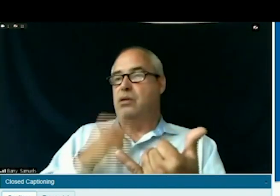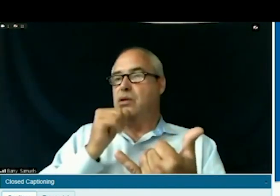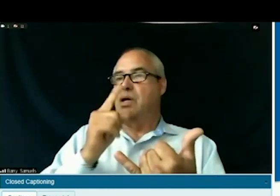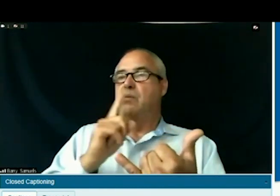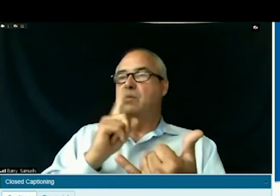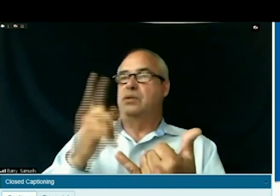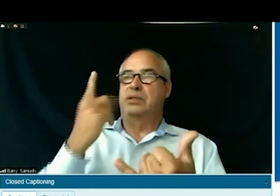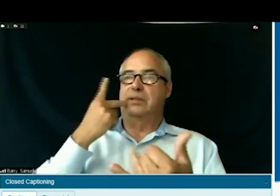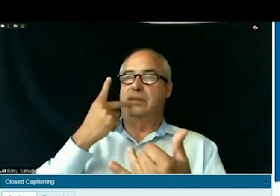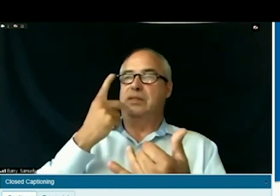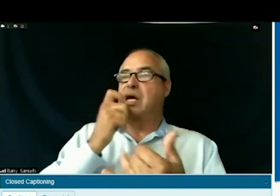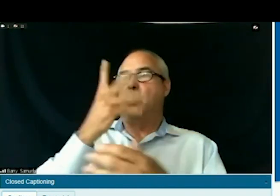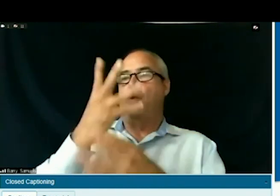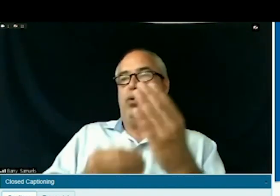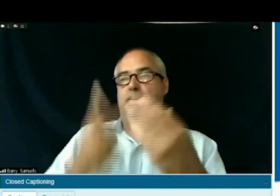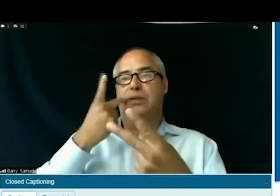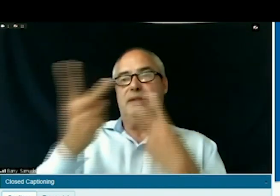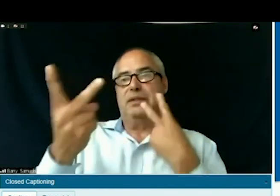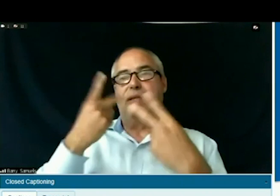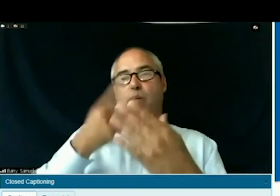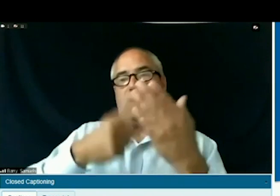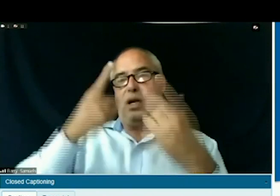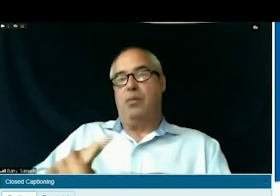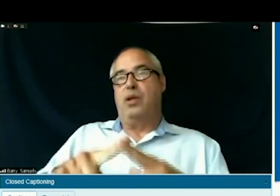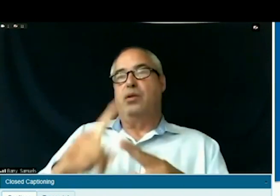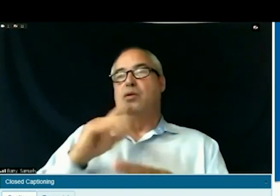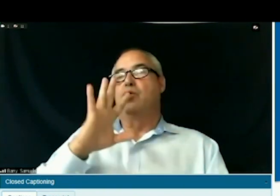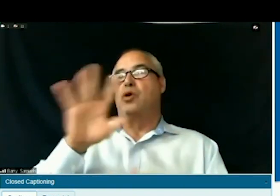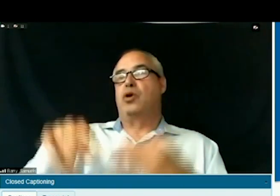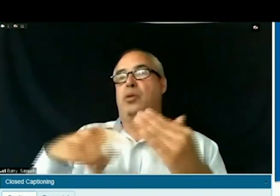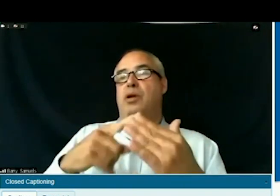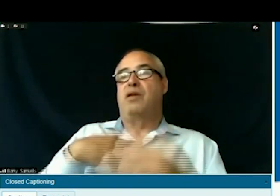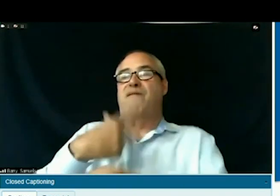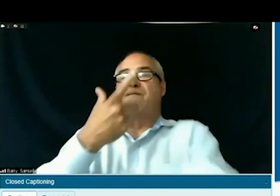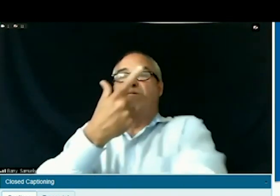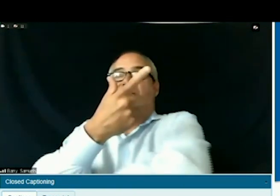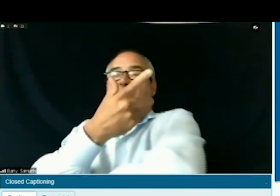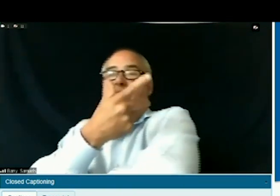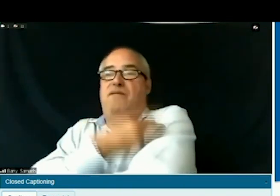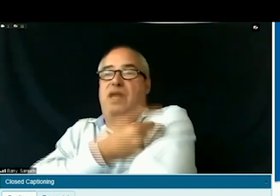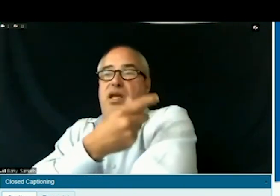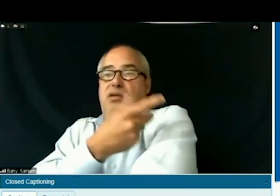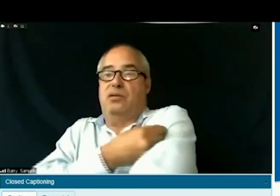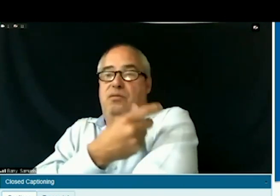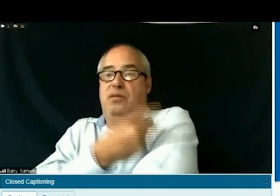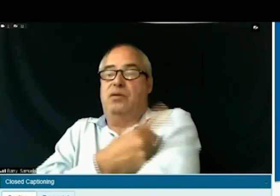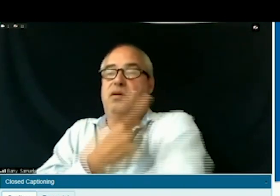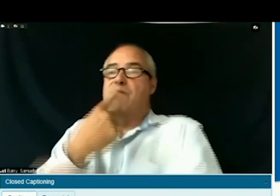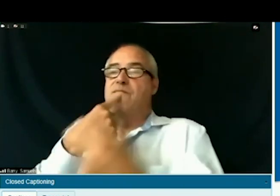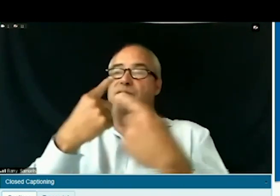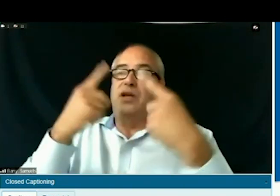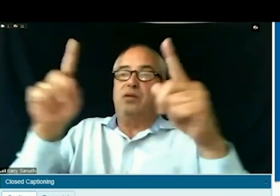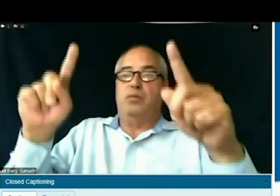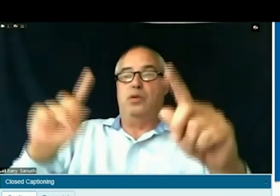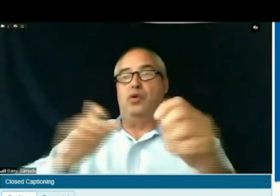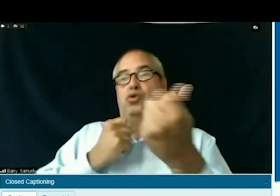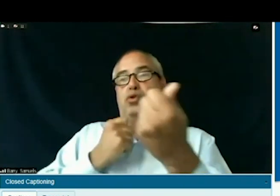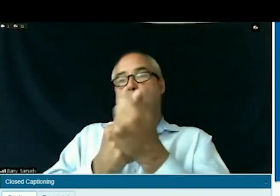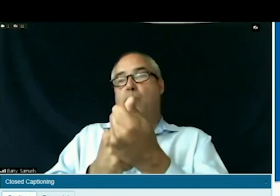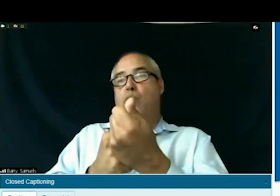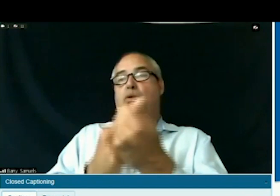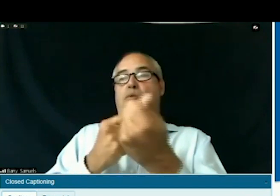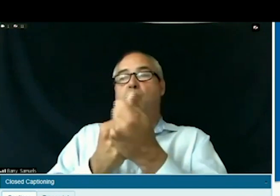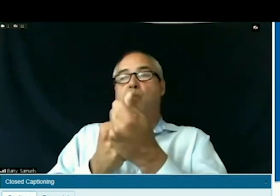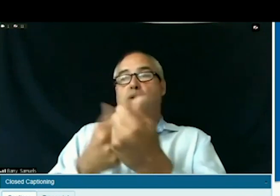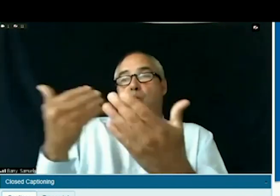what's happened. We'll also talk a little bit about vaccine hesitancy, vaccine advocacy, supporting people in this new